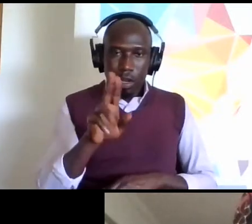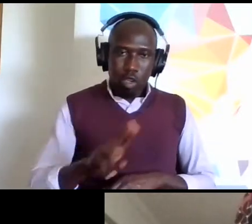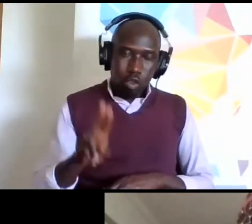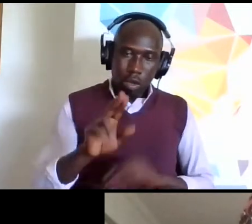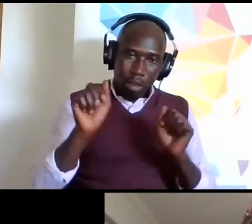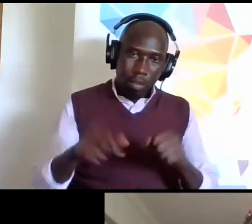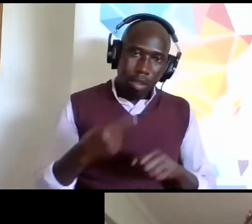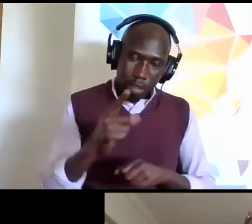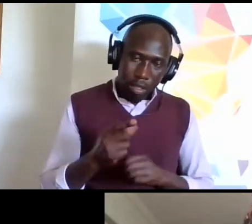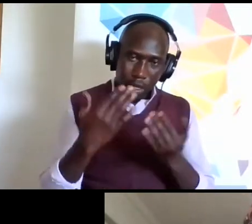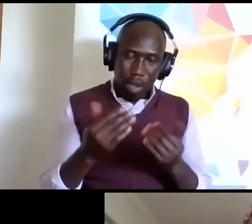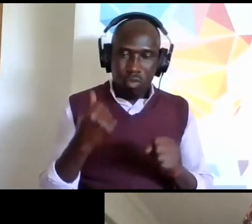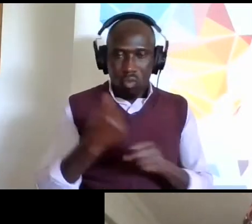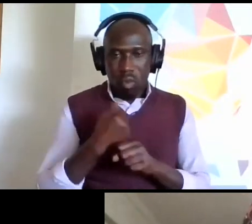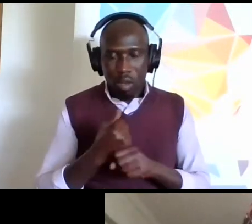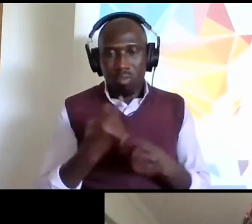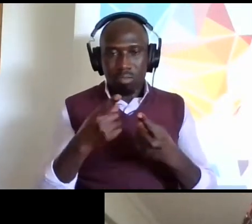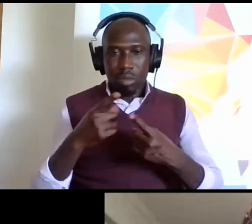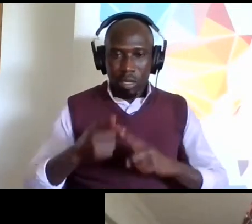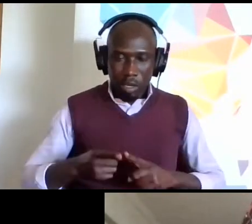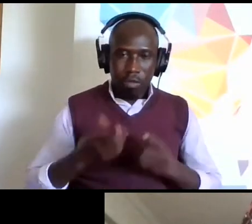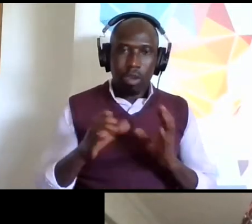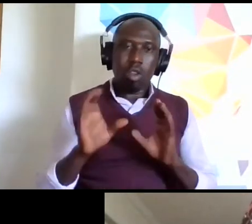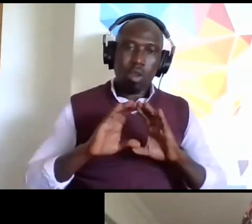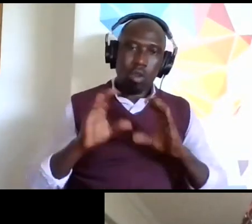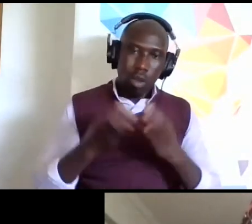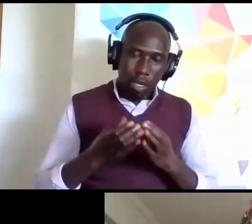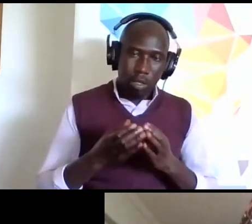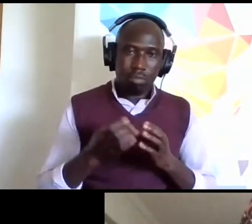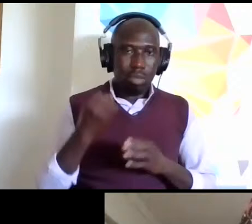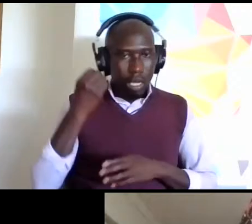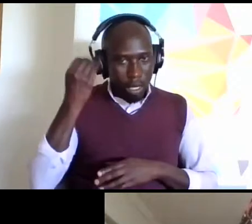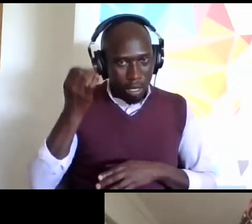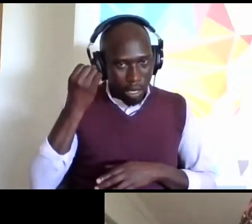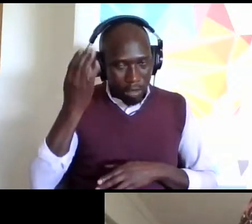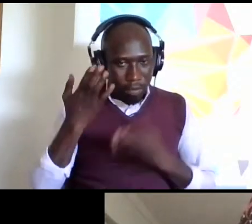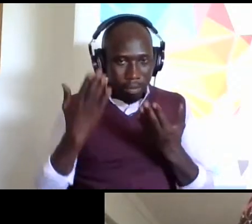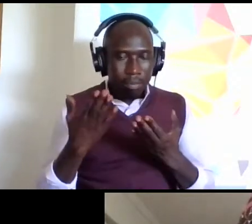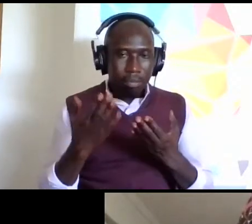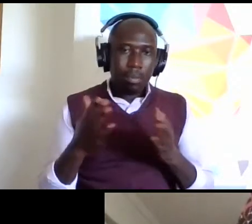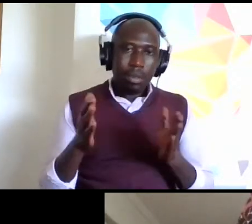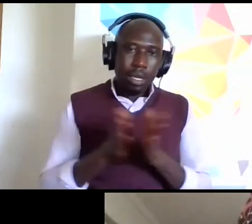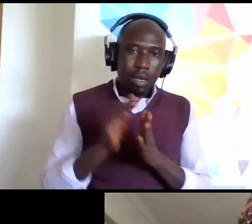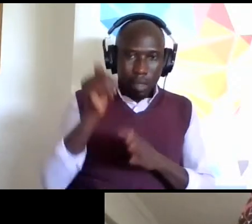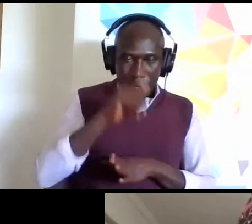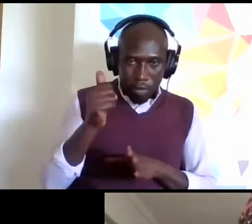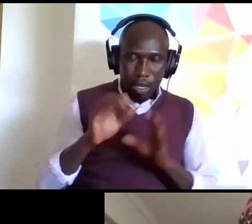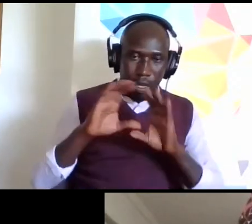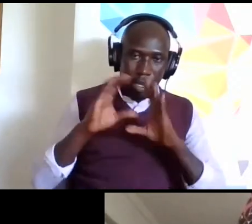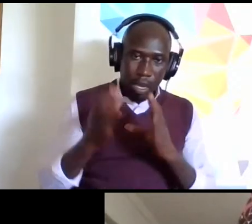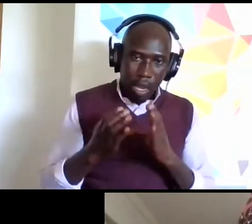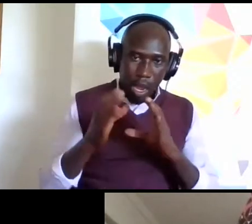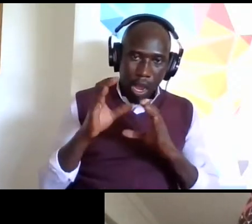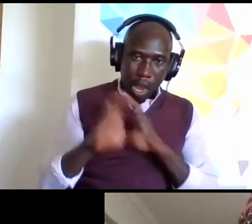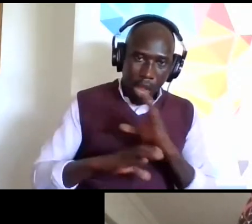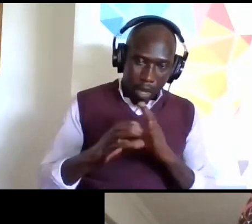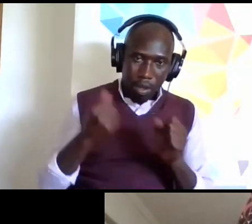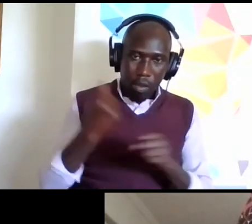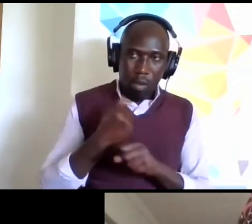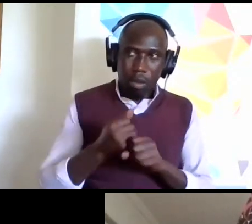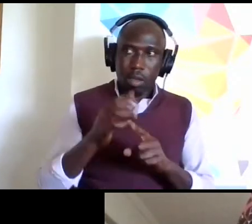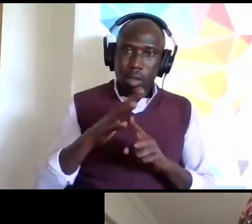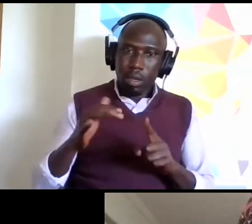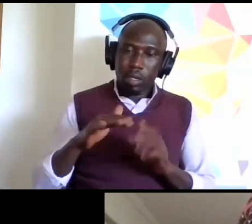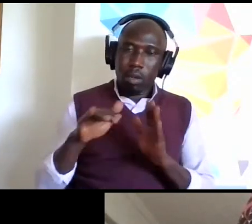say, is working on several cross-continental initiatives. And African countries that are currently working on digital ID